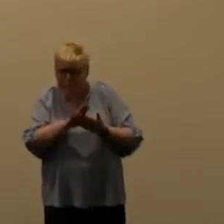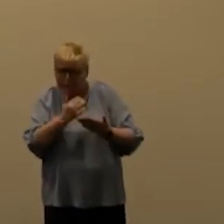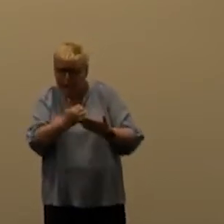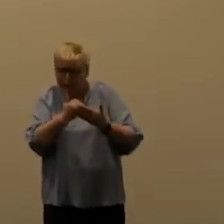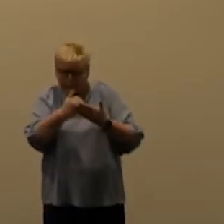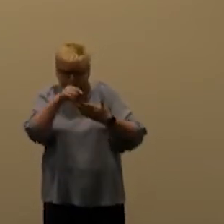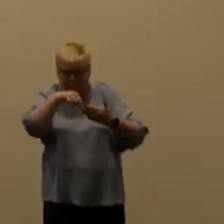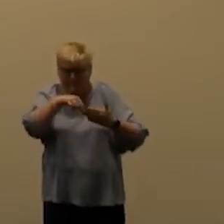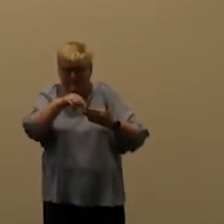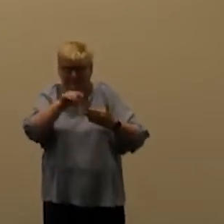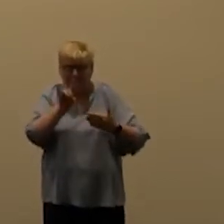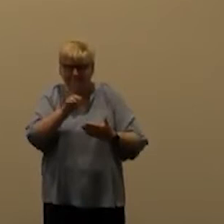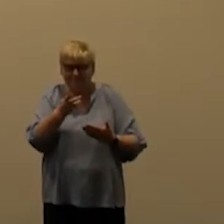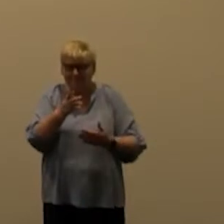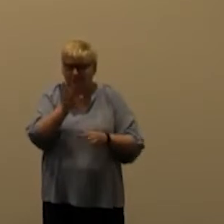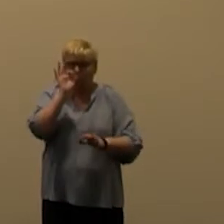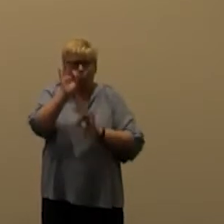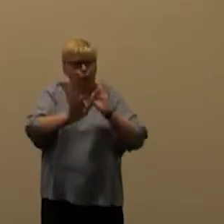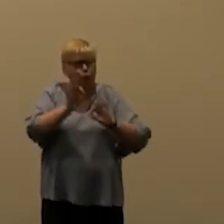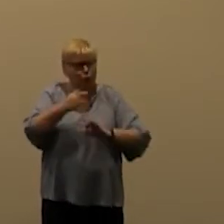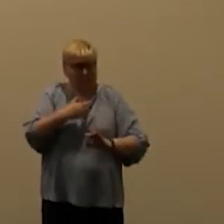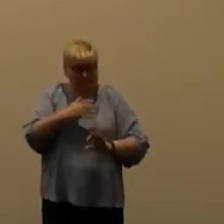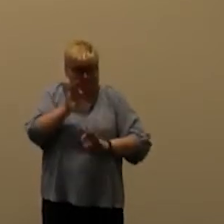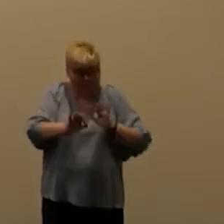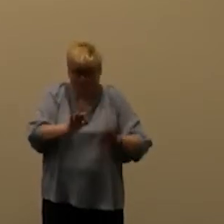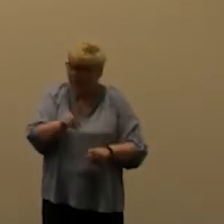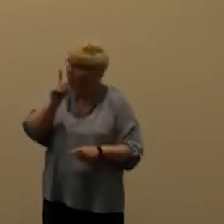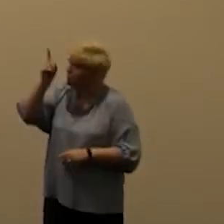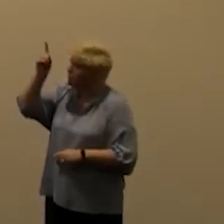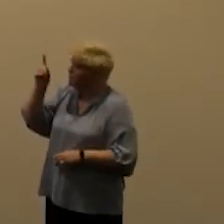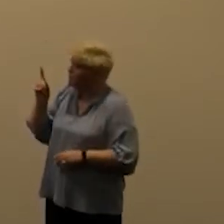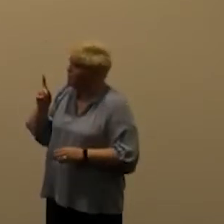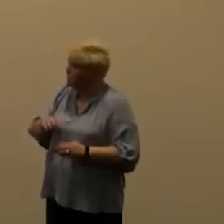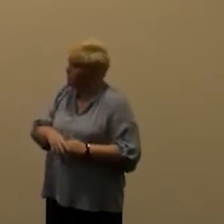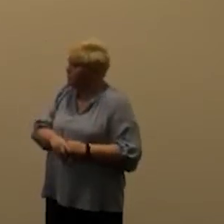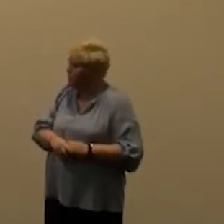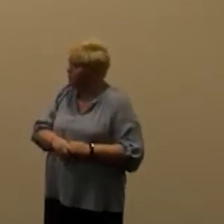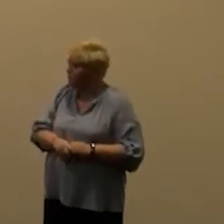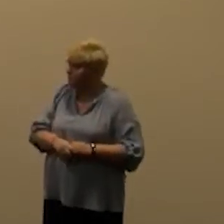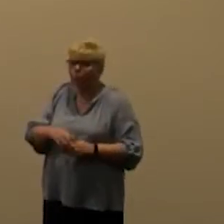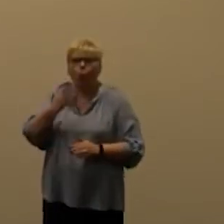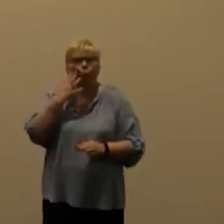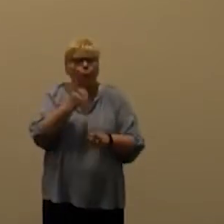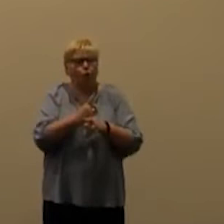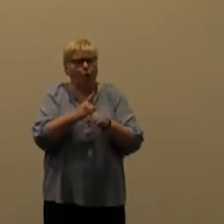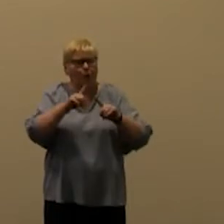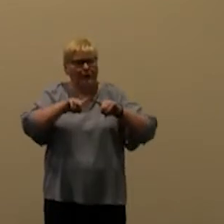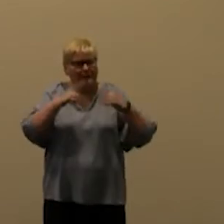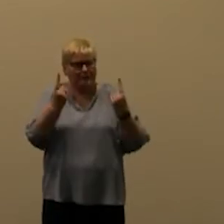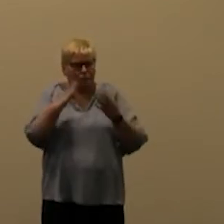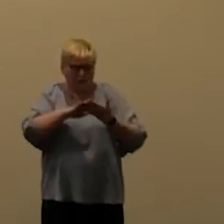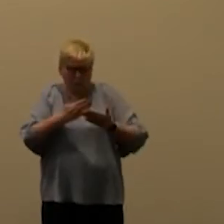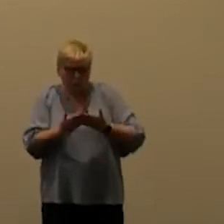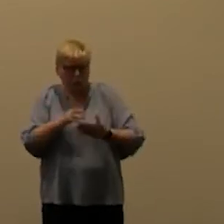interesting concept. So you can see here the questions that we have asked. But actually, when it comes to these different interpretations of what